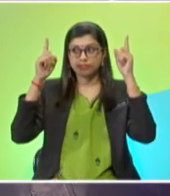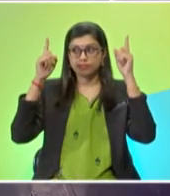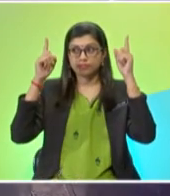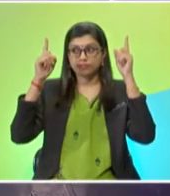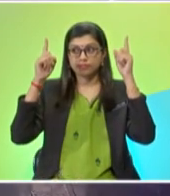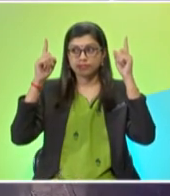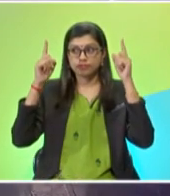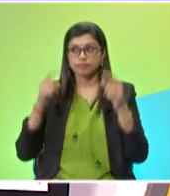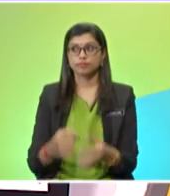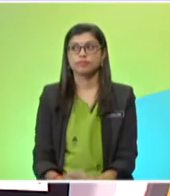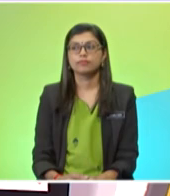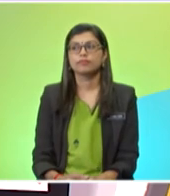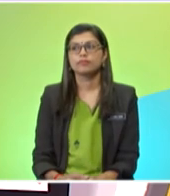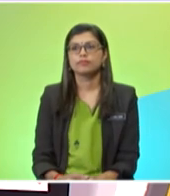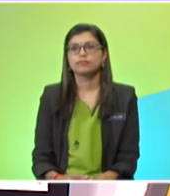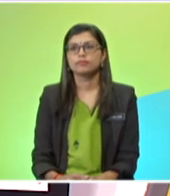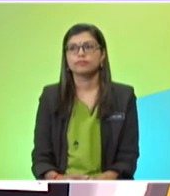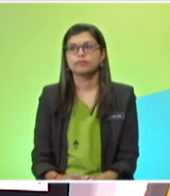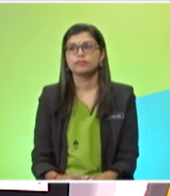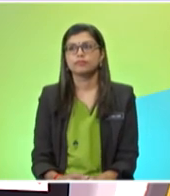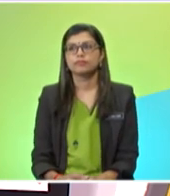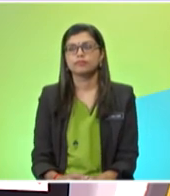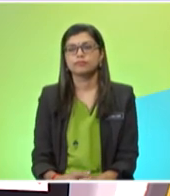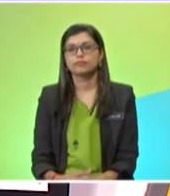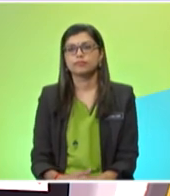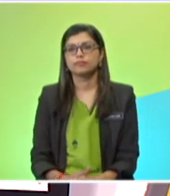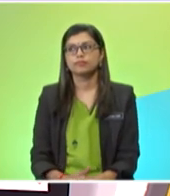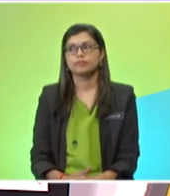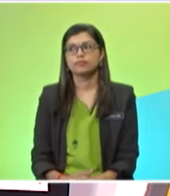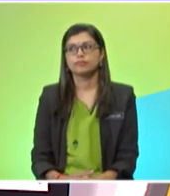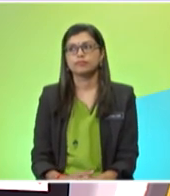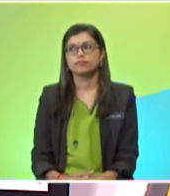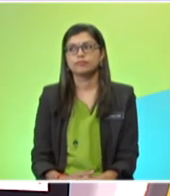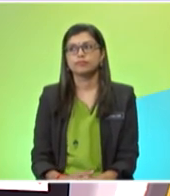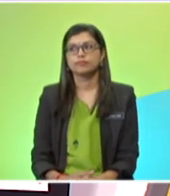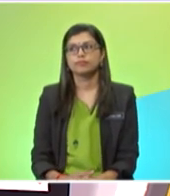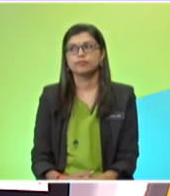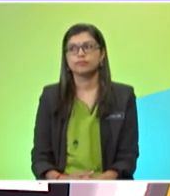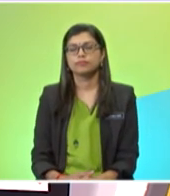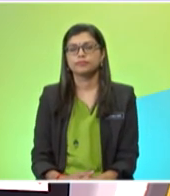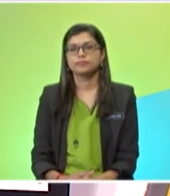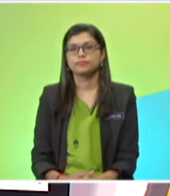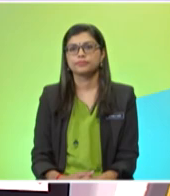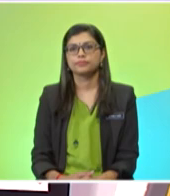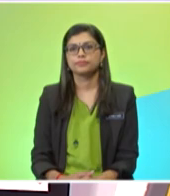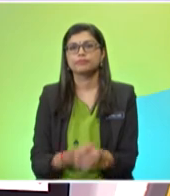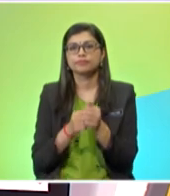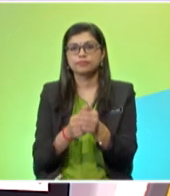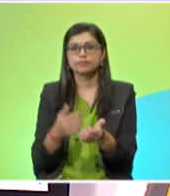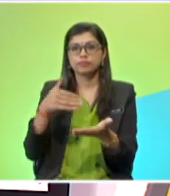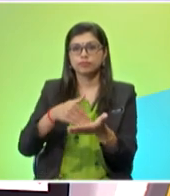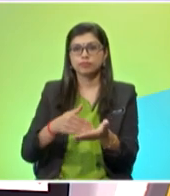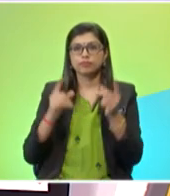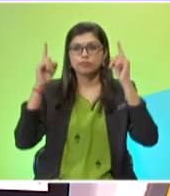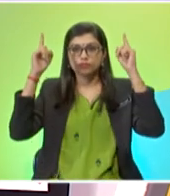it again. We fold it again. Oh, another. Okay, we fold it again. Fold in, okay? Both sides.